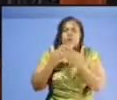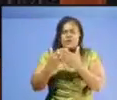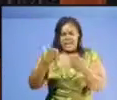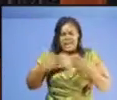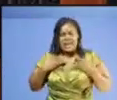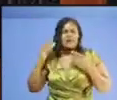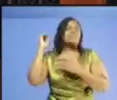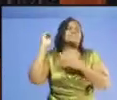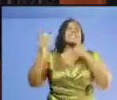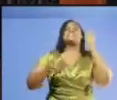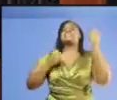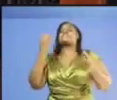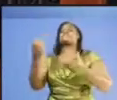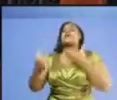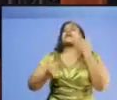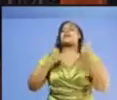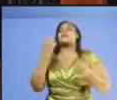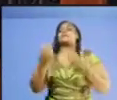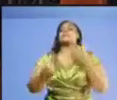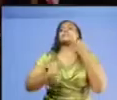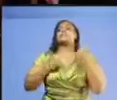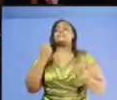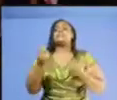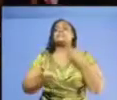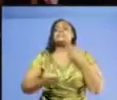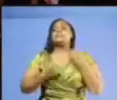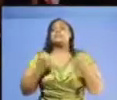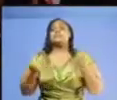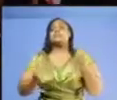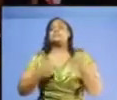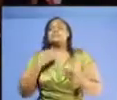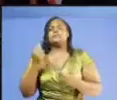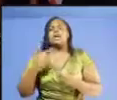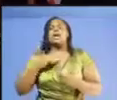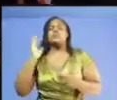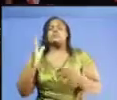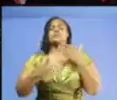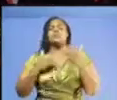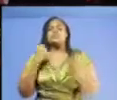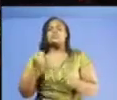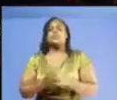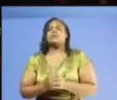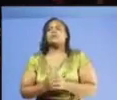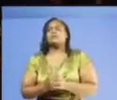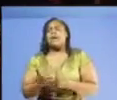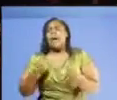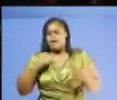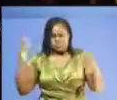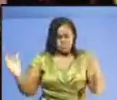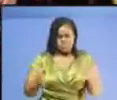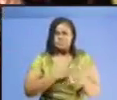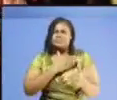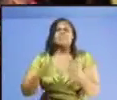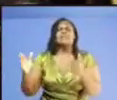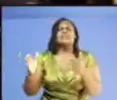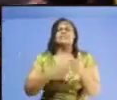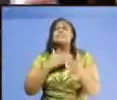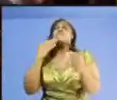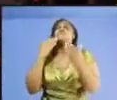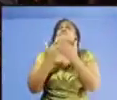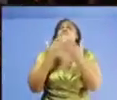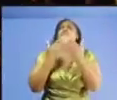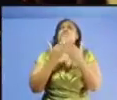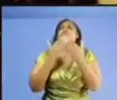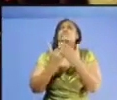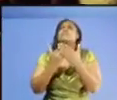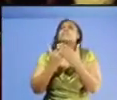will testify. I will testify. I will sing of the